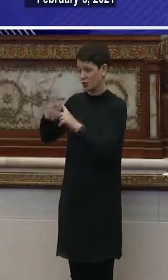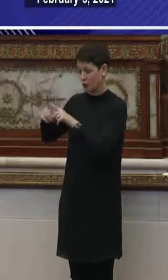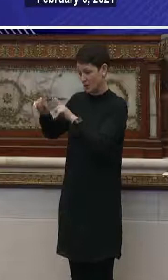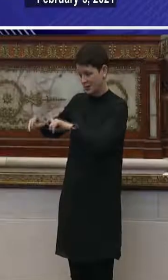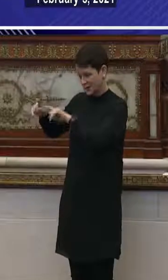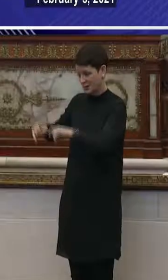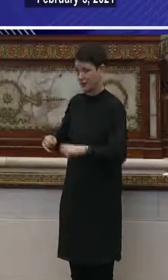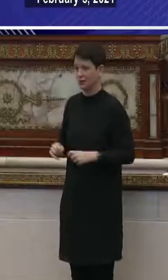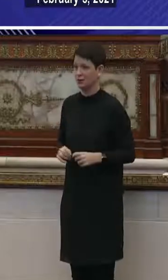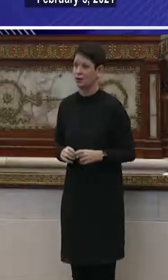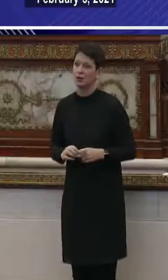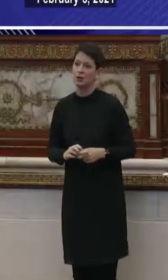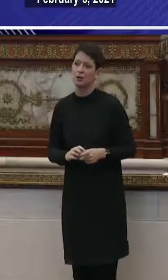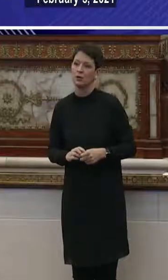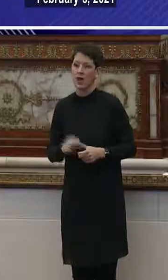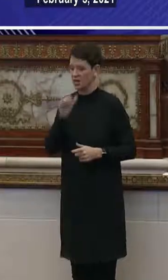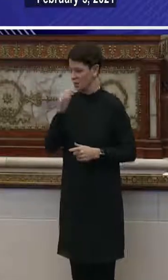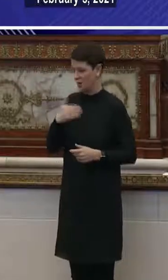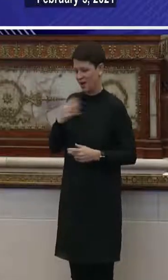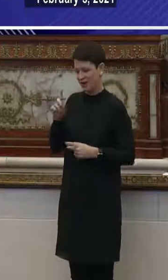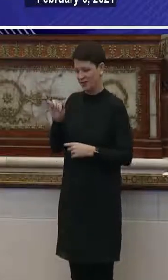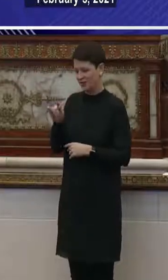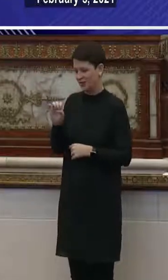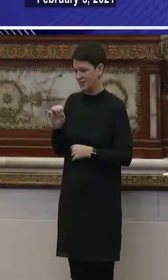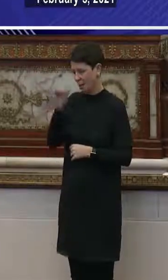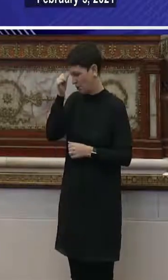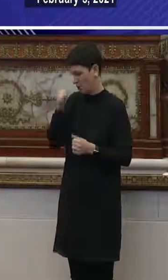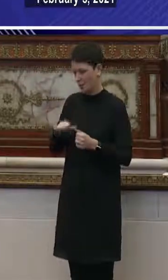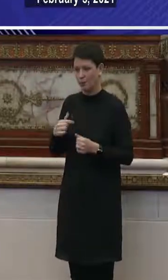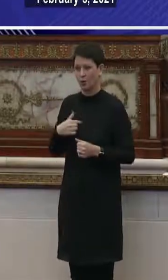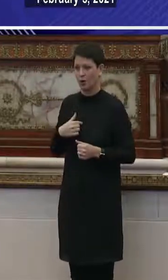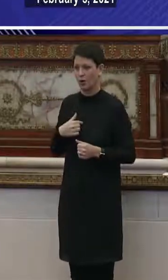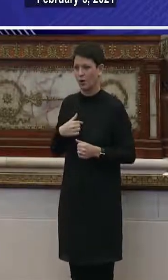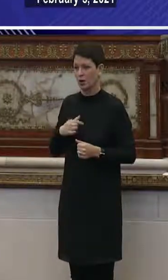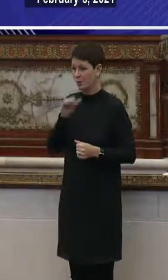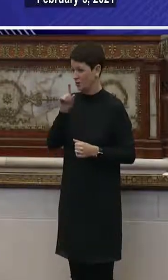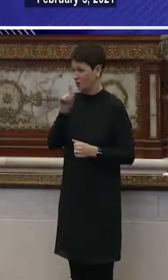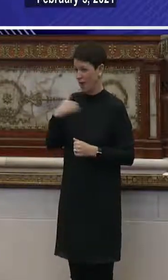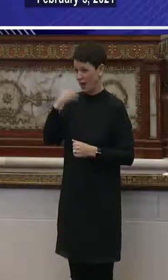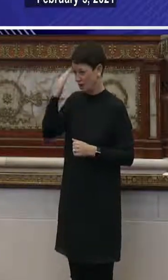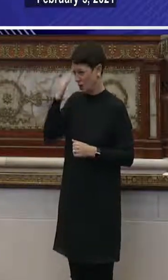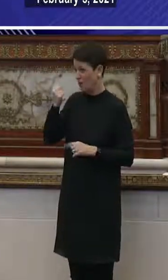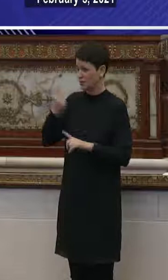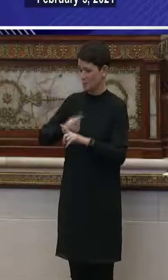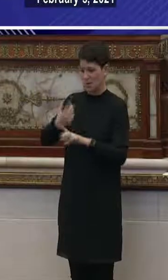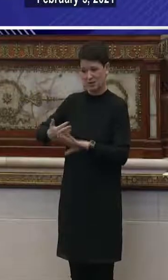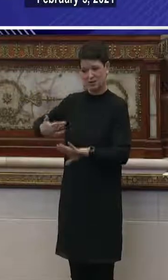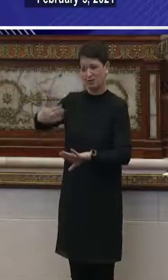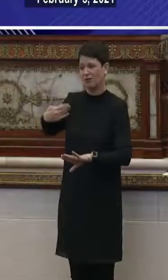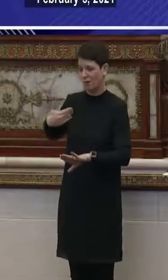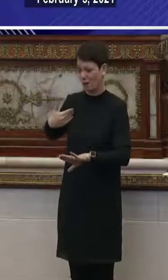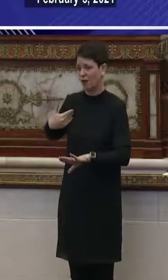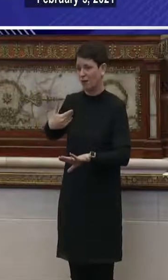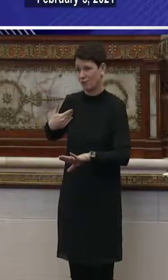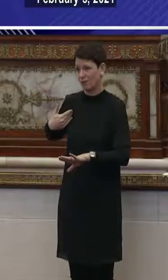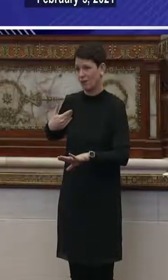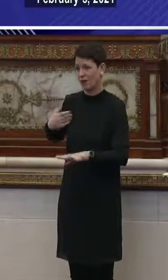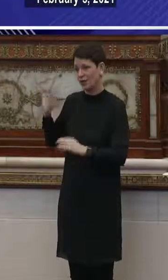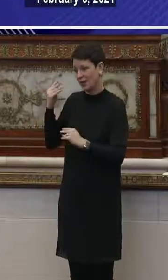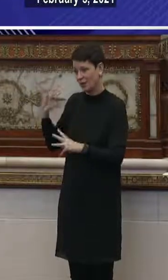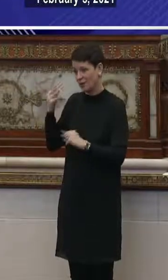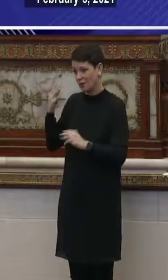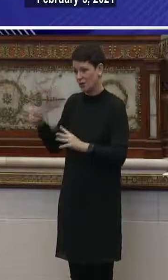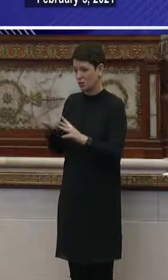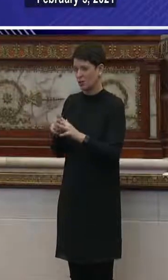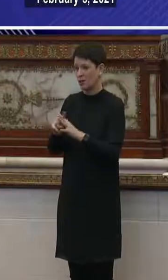testing? I don't have that date. I don't remember that date. I'm not sure if I ever knew that date. It was some months earlier, and that information will come